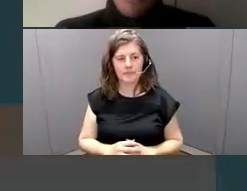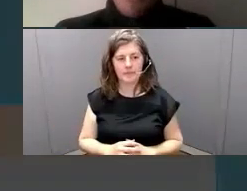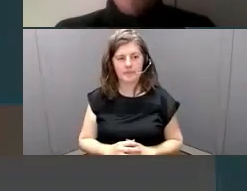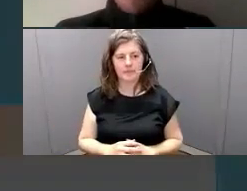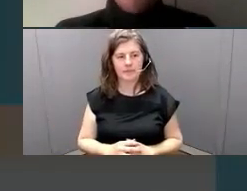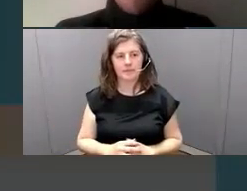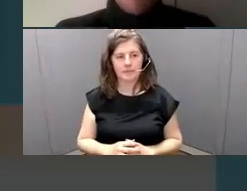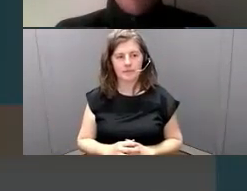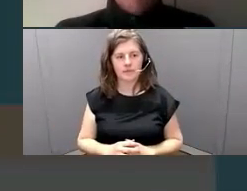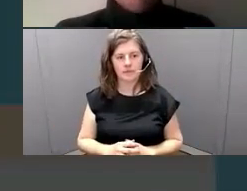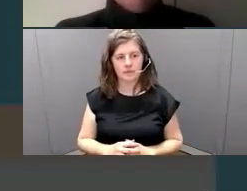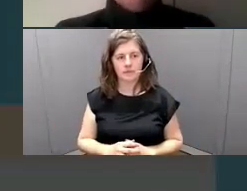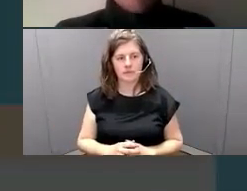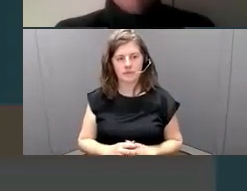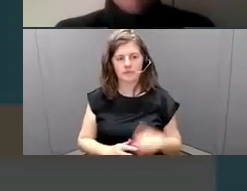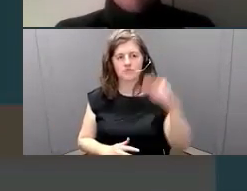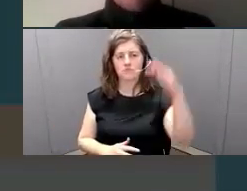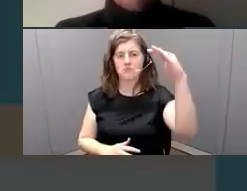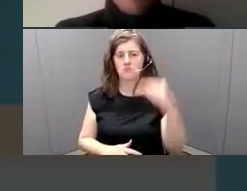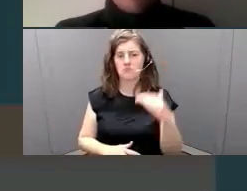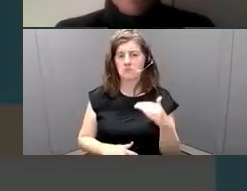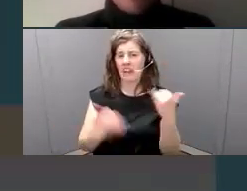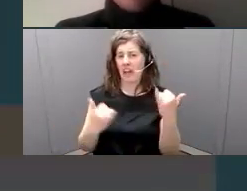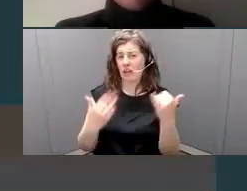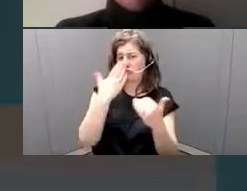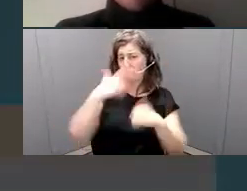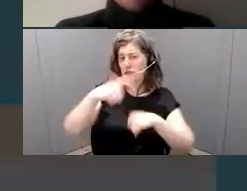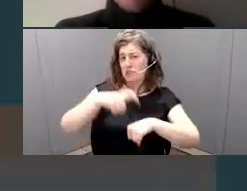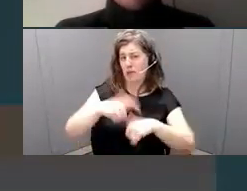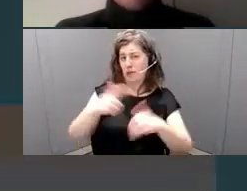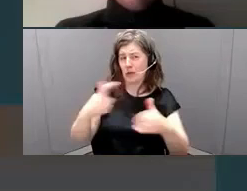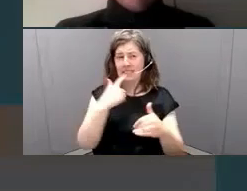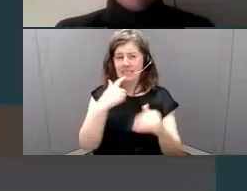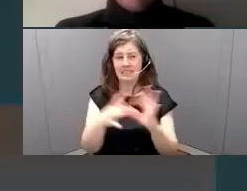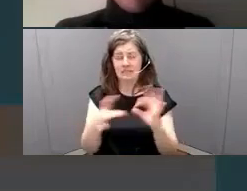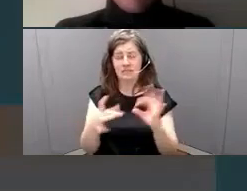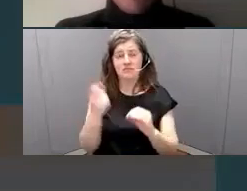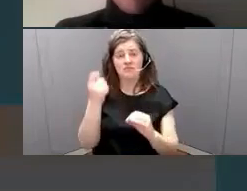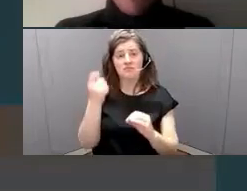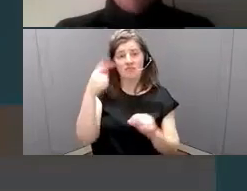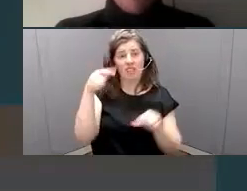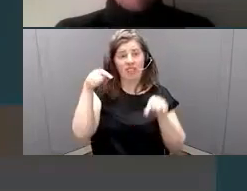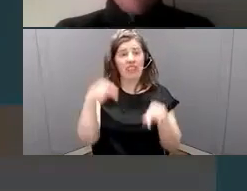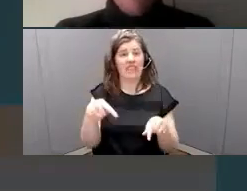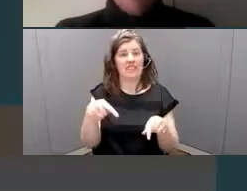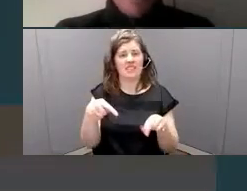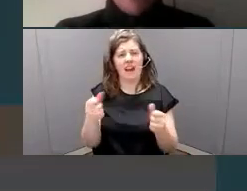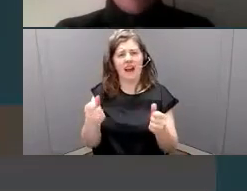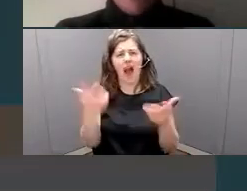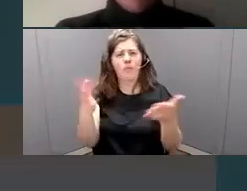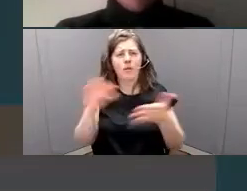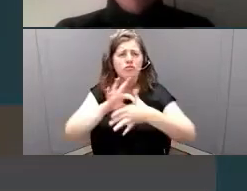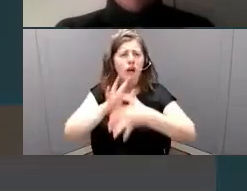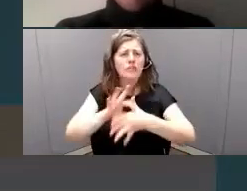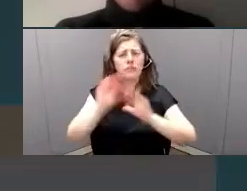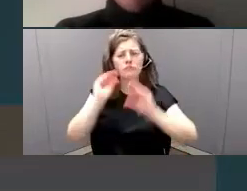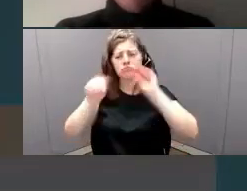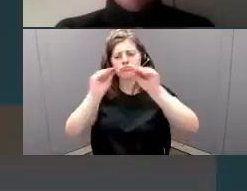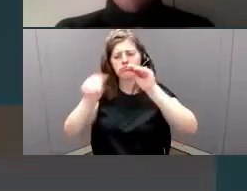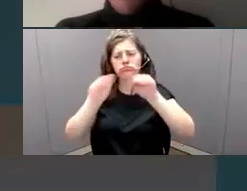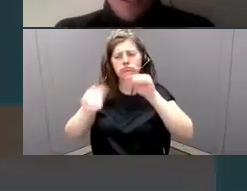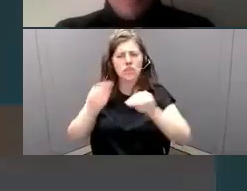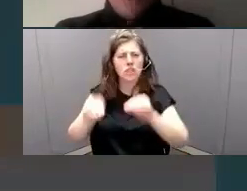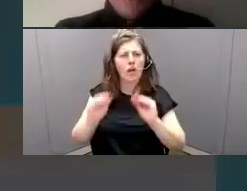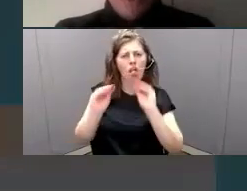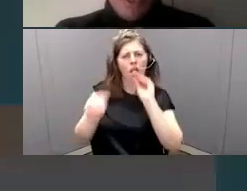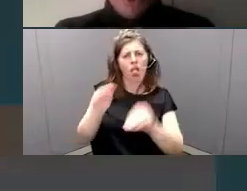And this would be an appropriate moment to say that there is no limit to the amount of content an iPoster